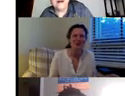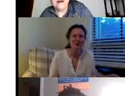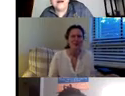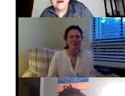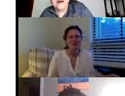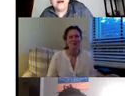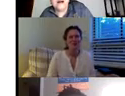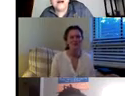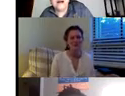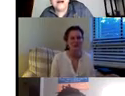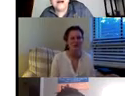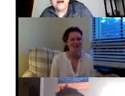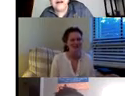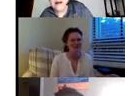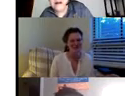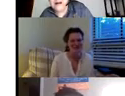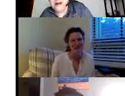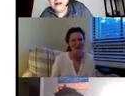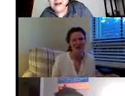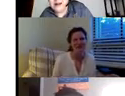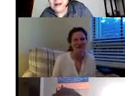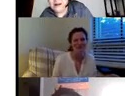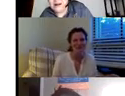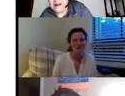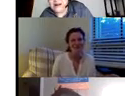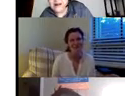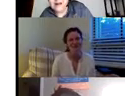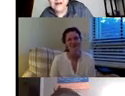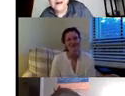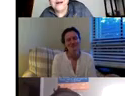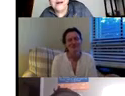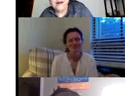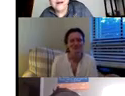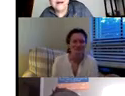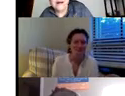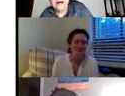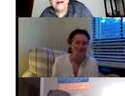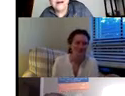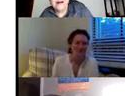I don't know what that was to me, but it was a deep thing. Help us, Lord.